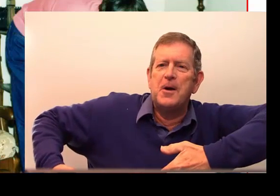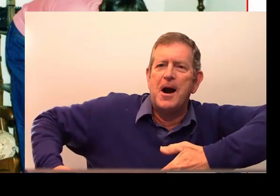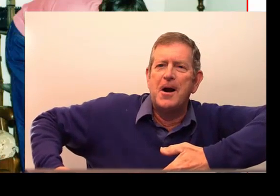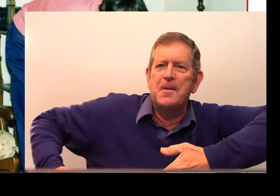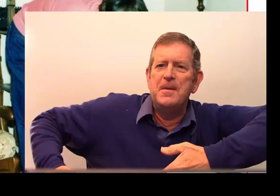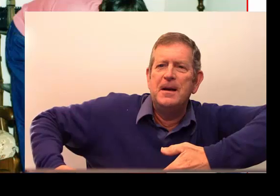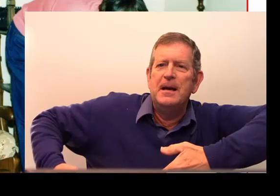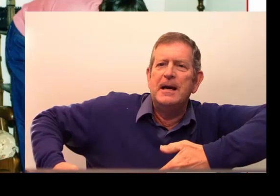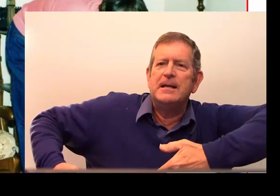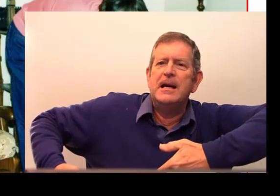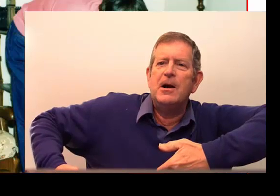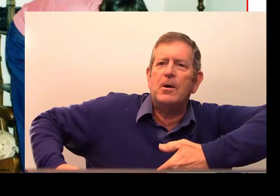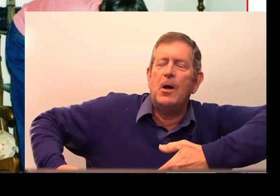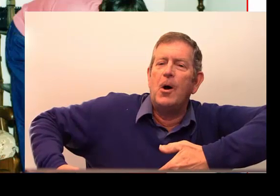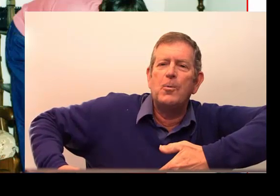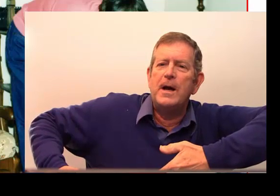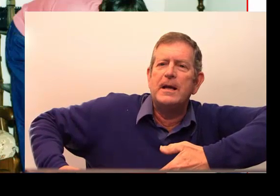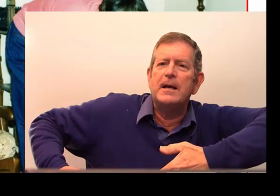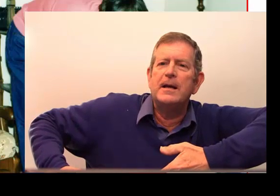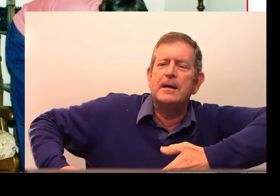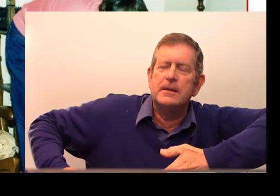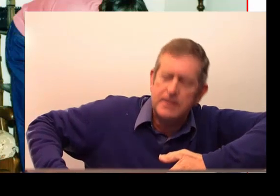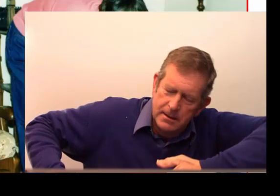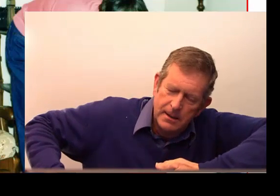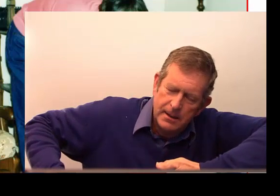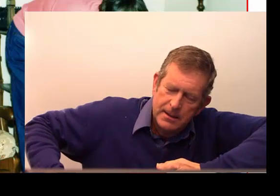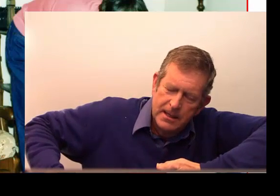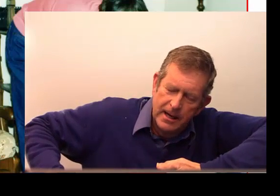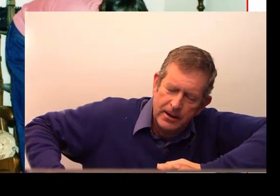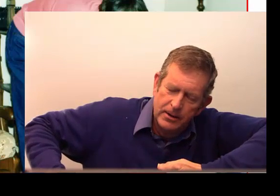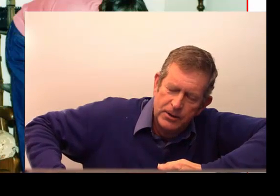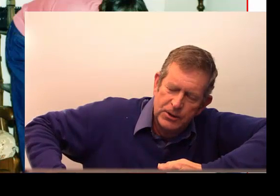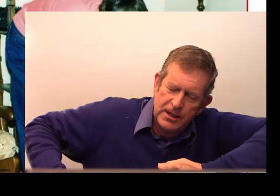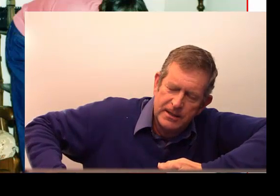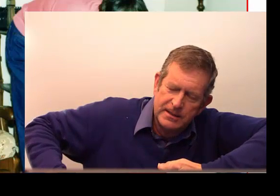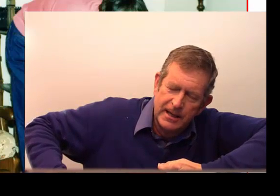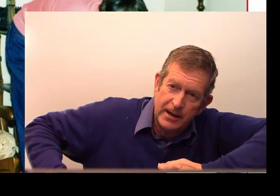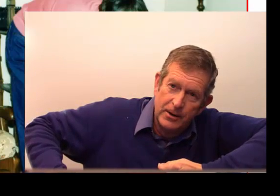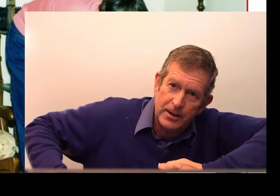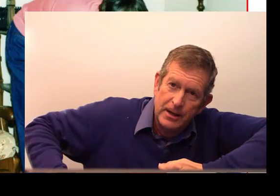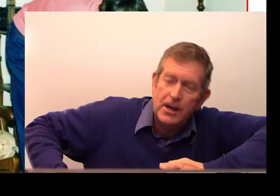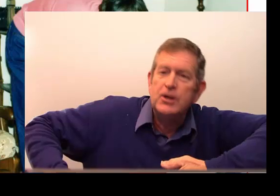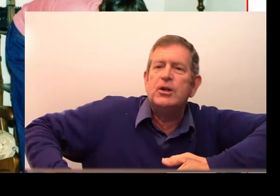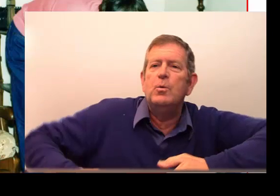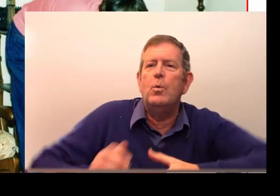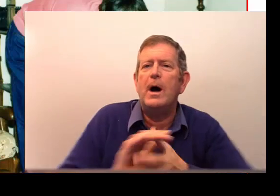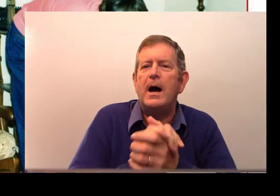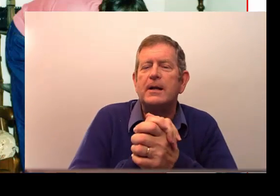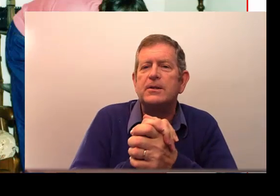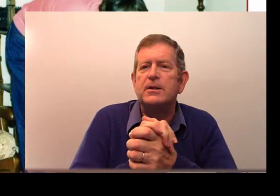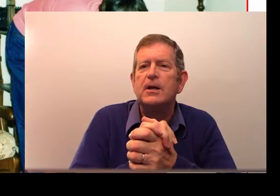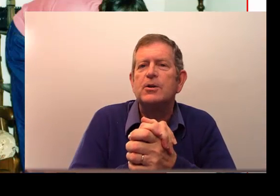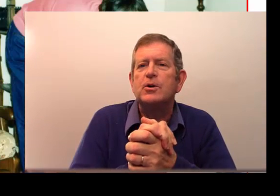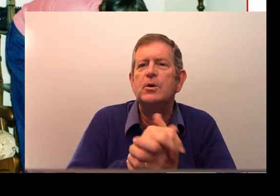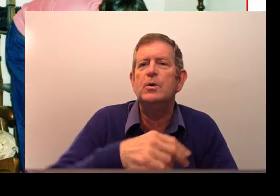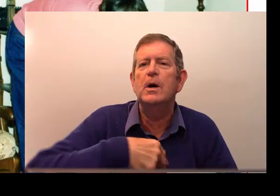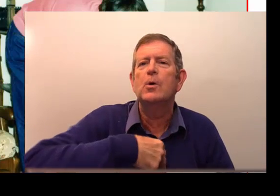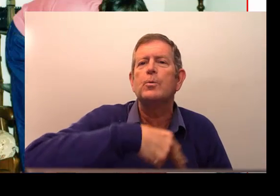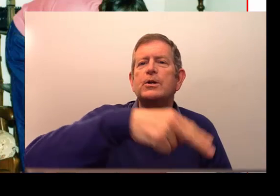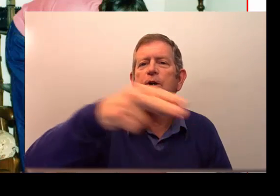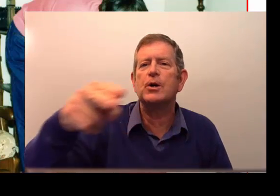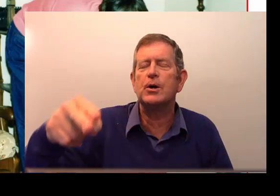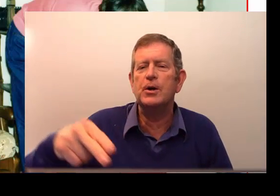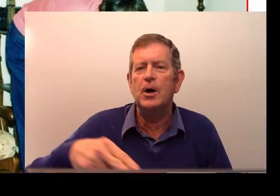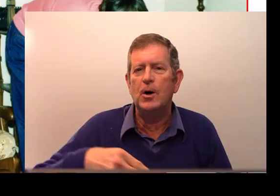in the other arm, and Carol already is tired. She is tired. She wants